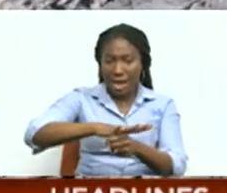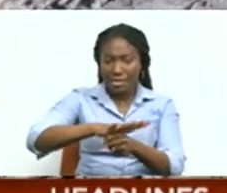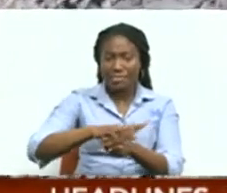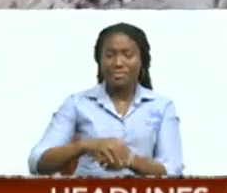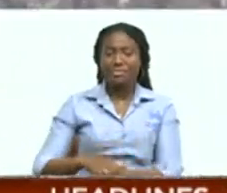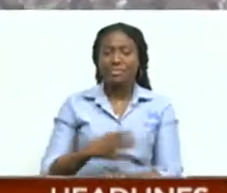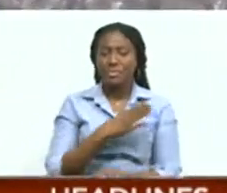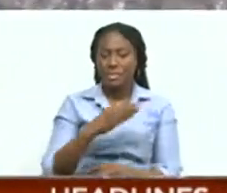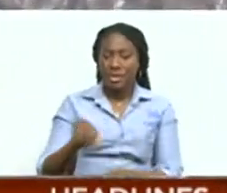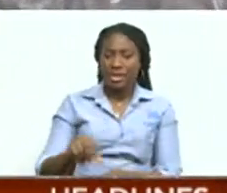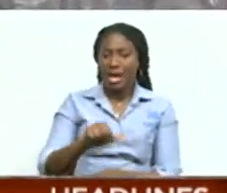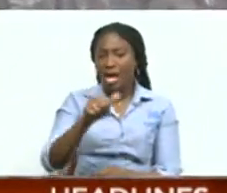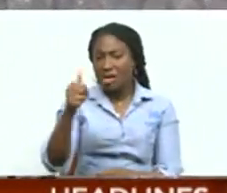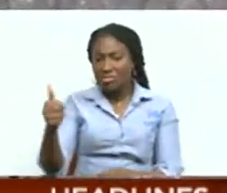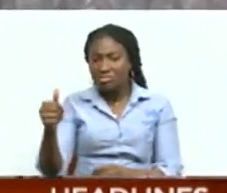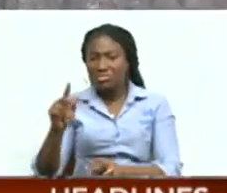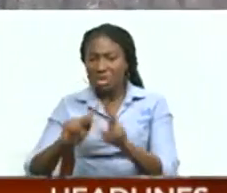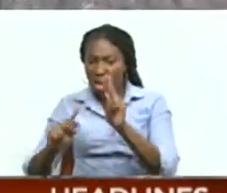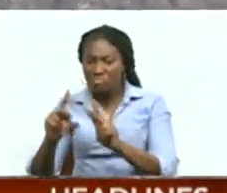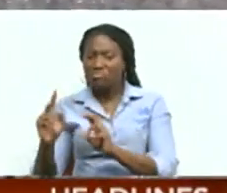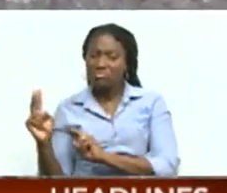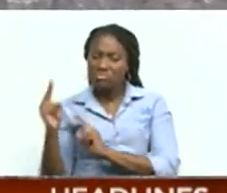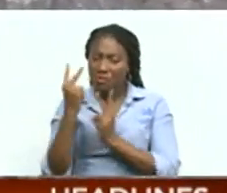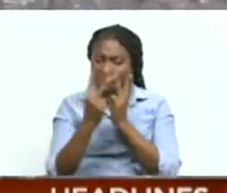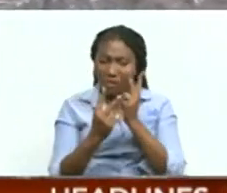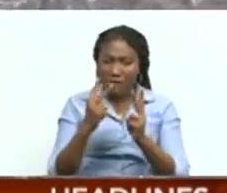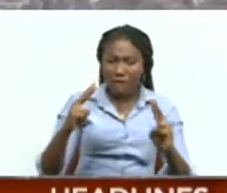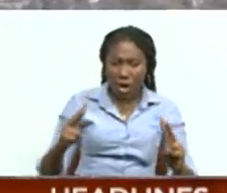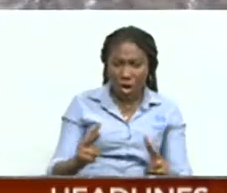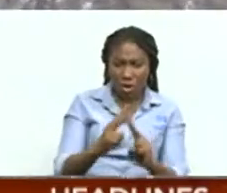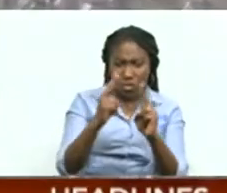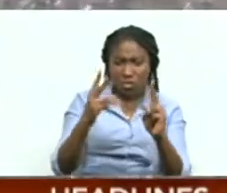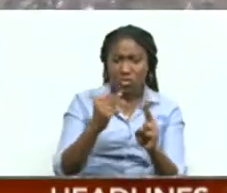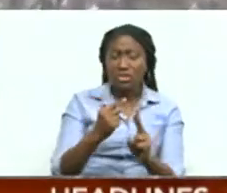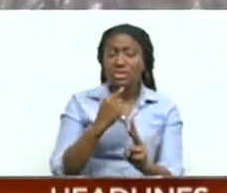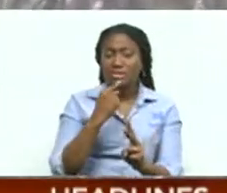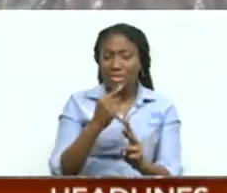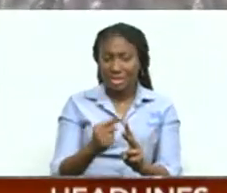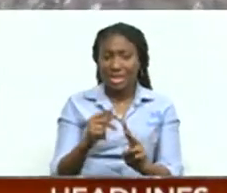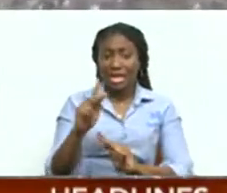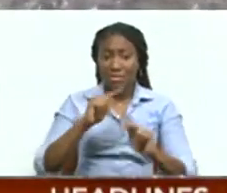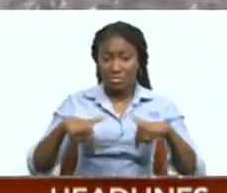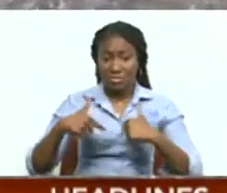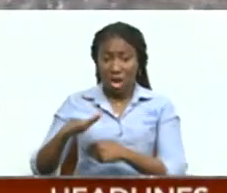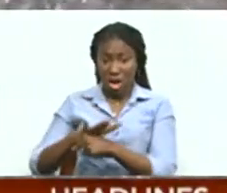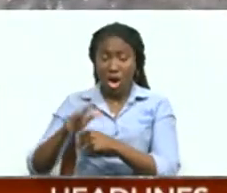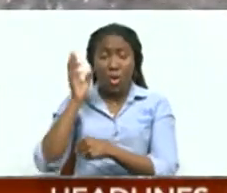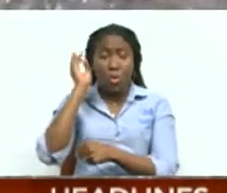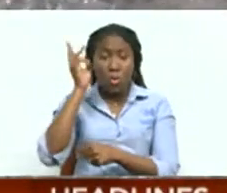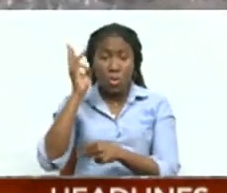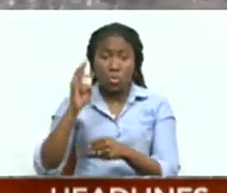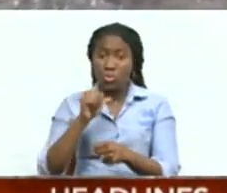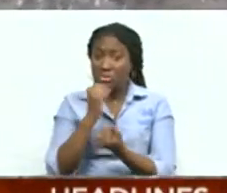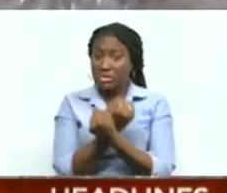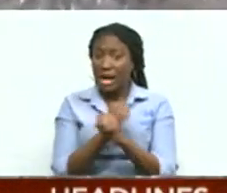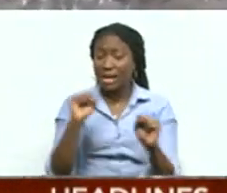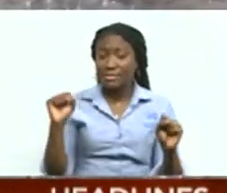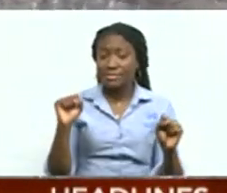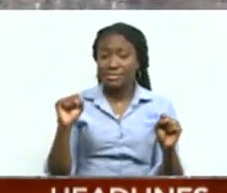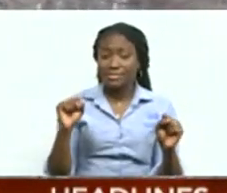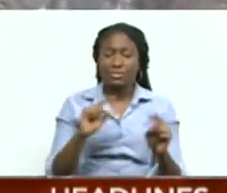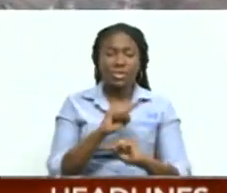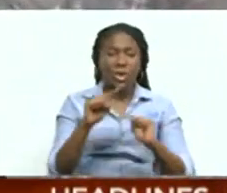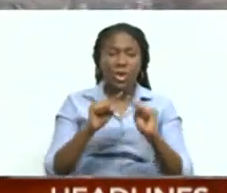Awong, and his team visited the volcano, and he revealed that villagers are concerned about their safety. But speaking to